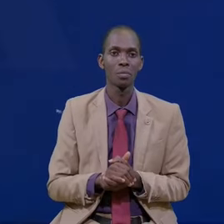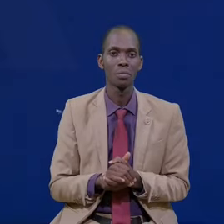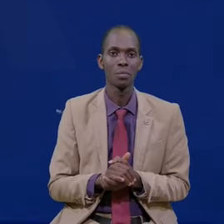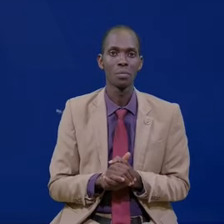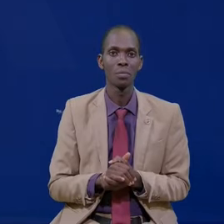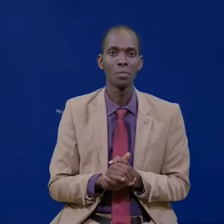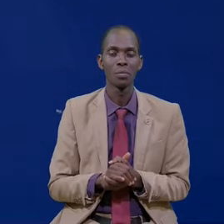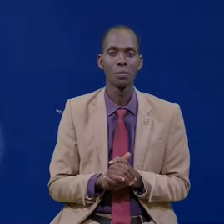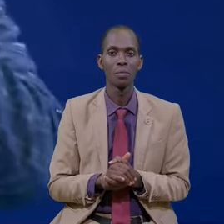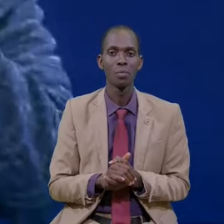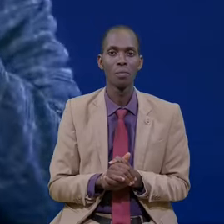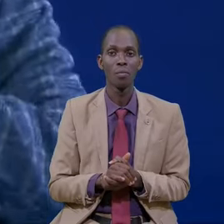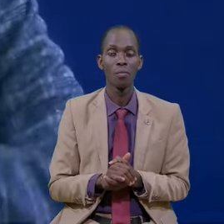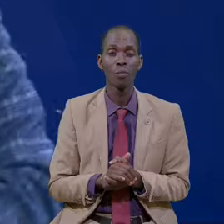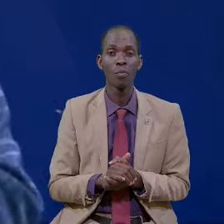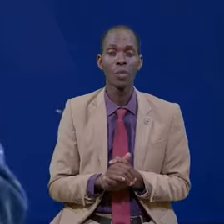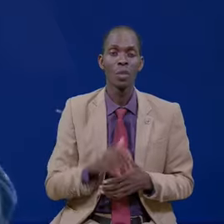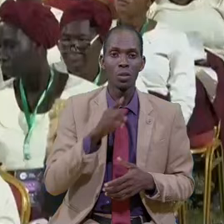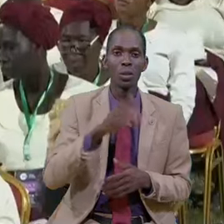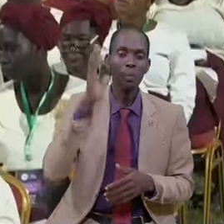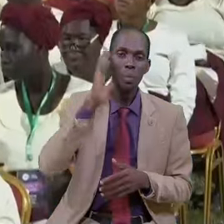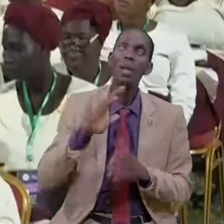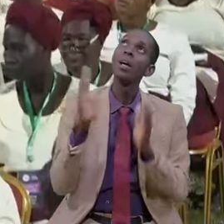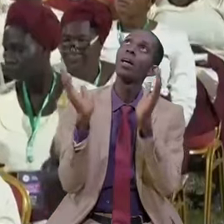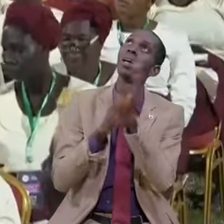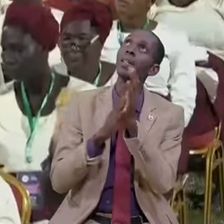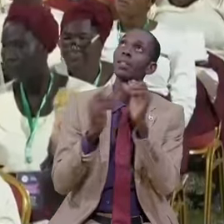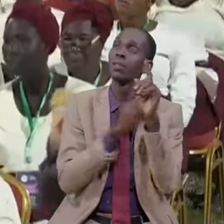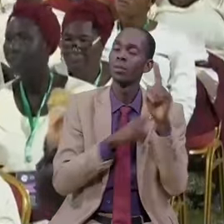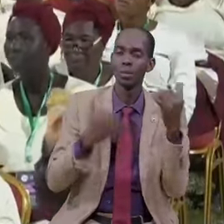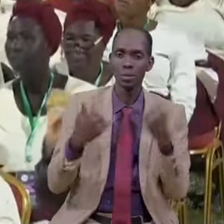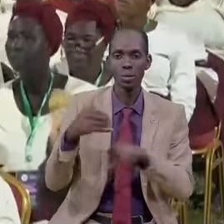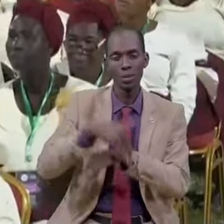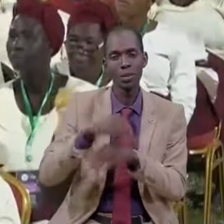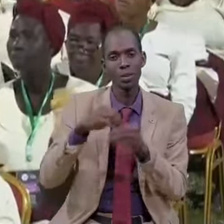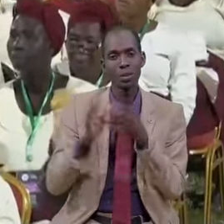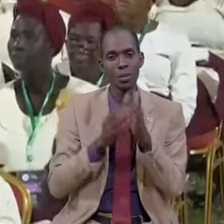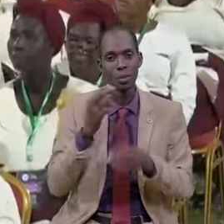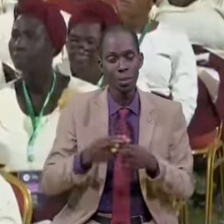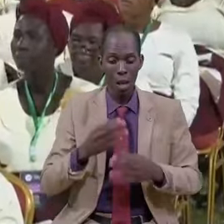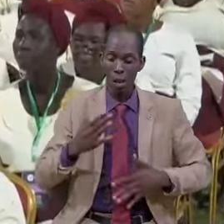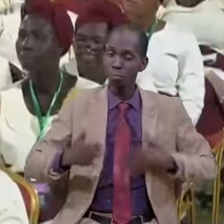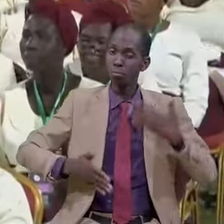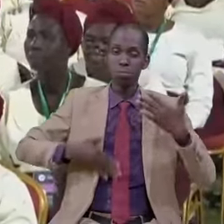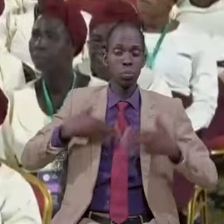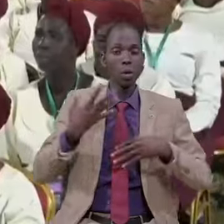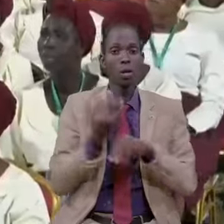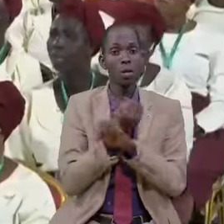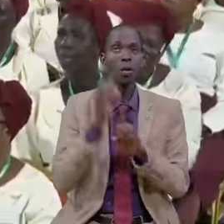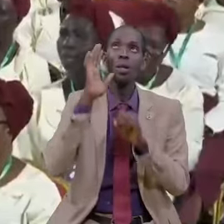Sacrifice you will praise the Lord tonight Joy of Salvation will come